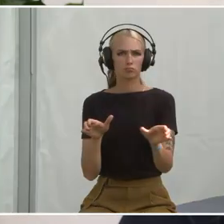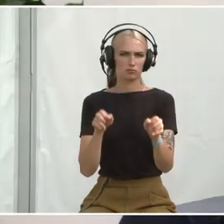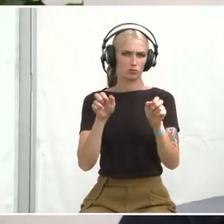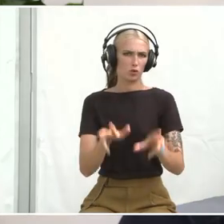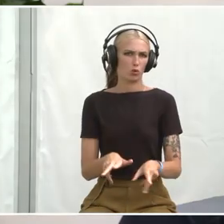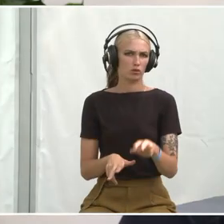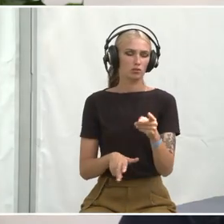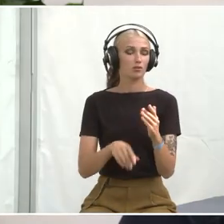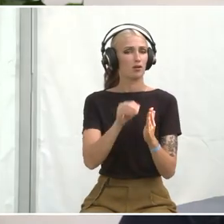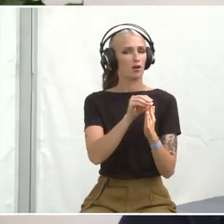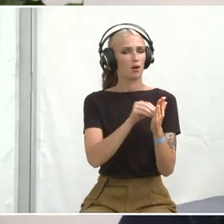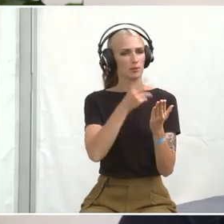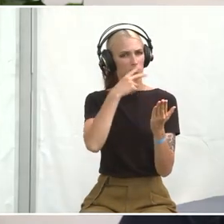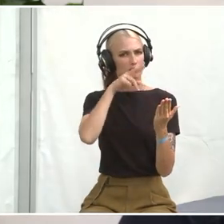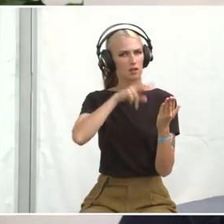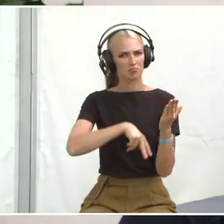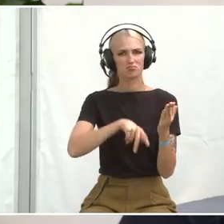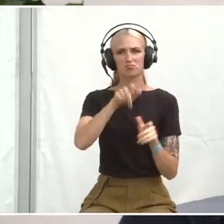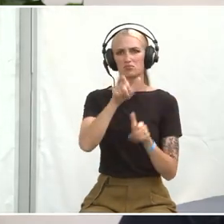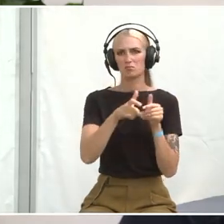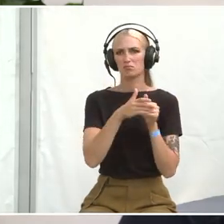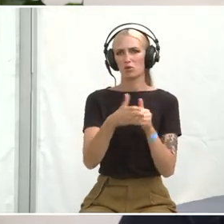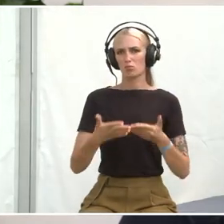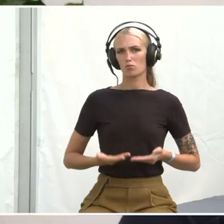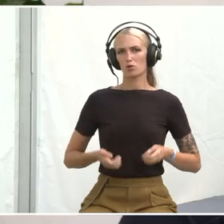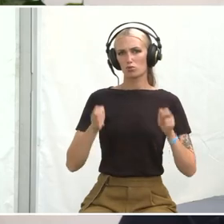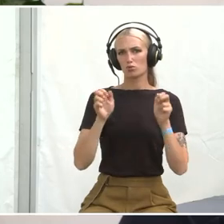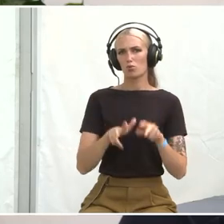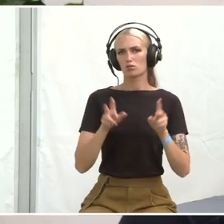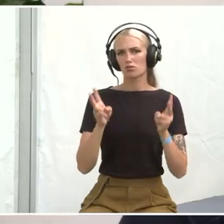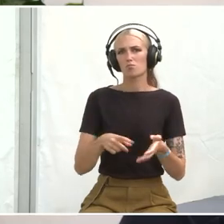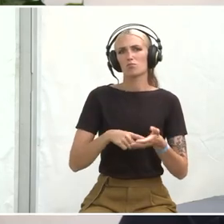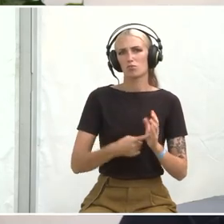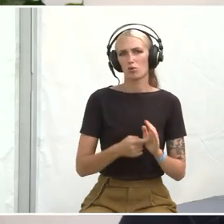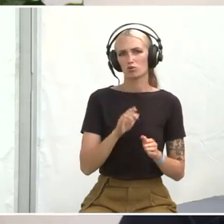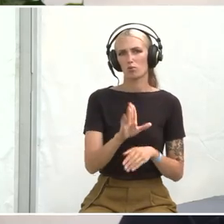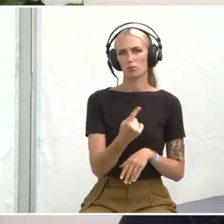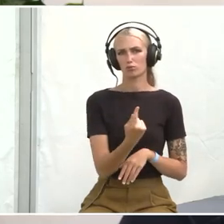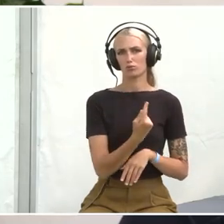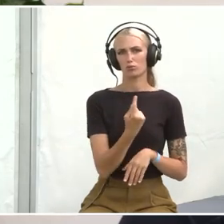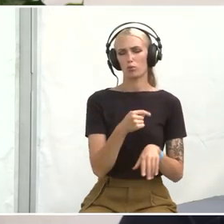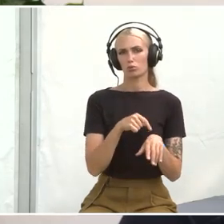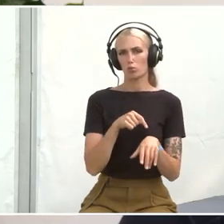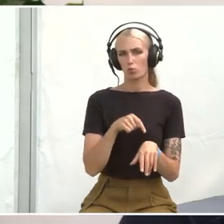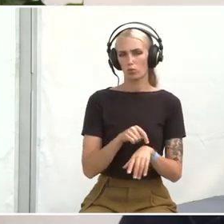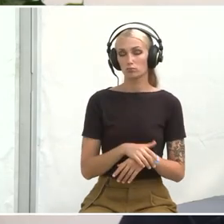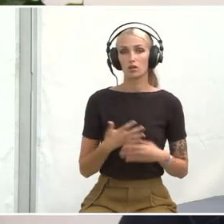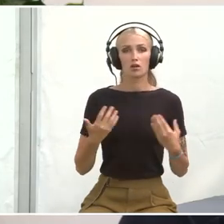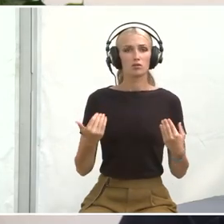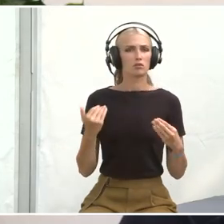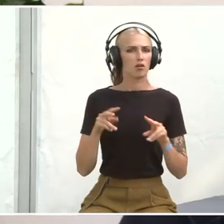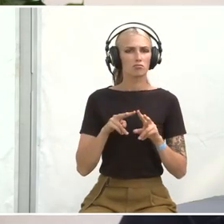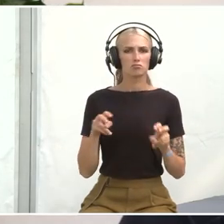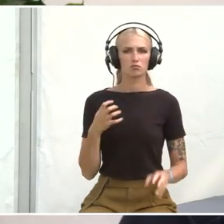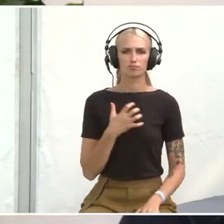We know from data that it could even be fatal for individuals suffering from loneliness. In other words, the topic of today is a